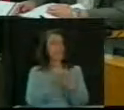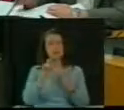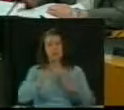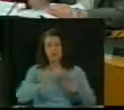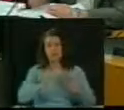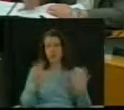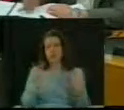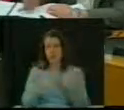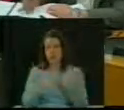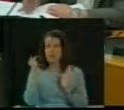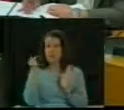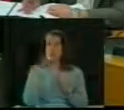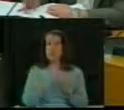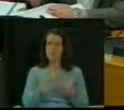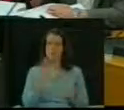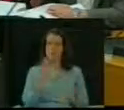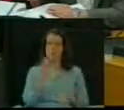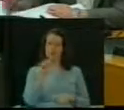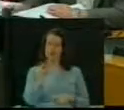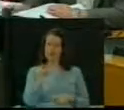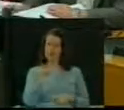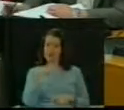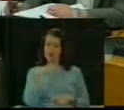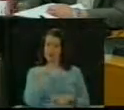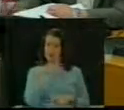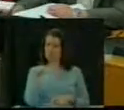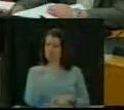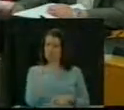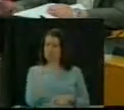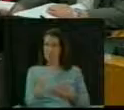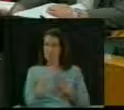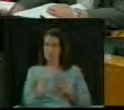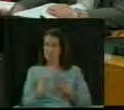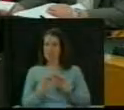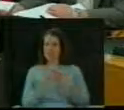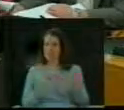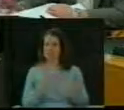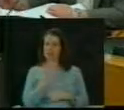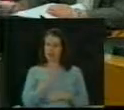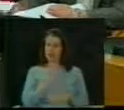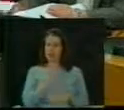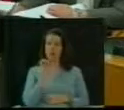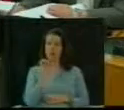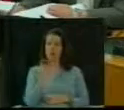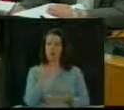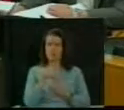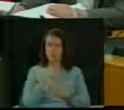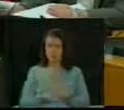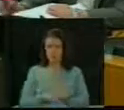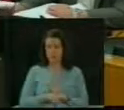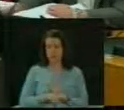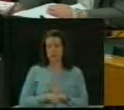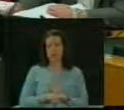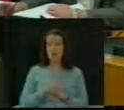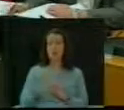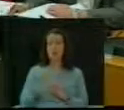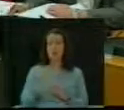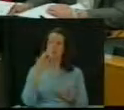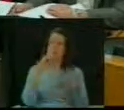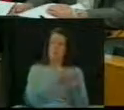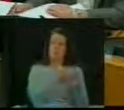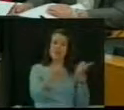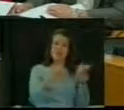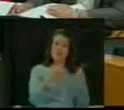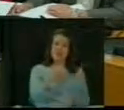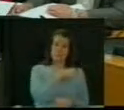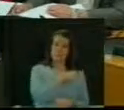this, but it needs to be county commission that clarifies our ethics policy, or maybe a separate committee that